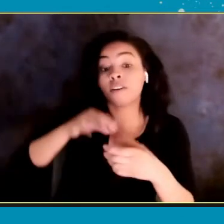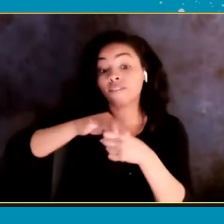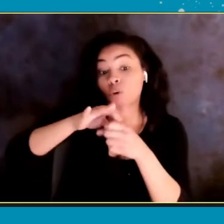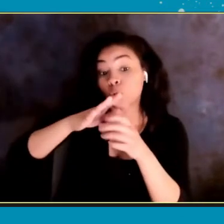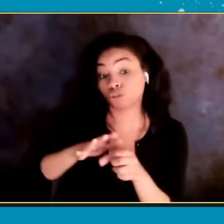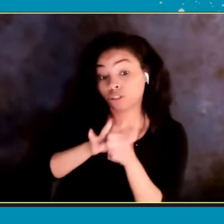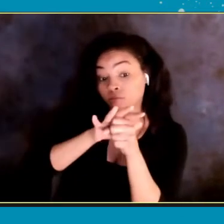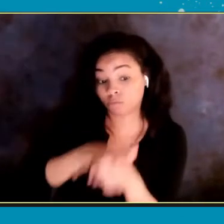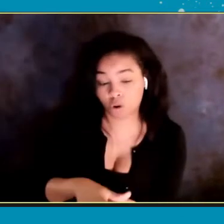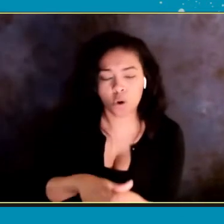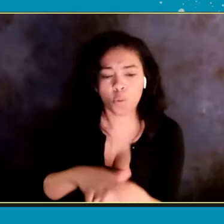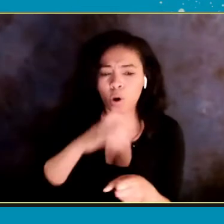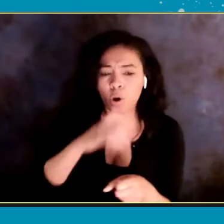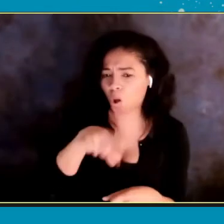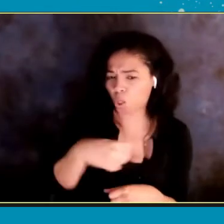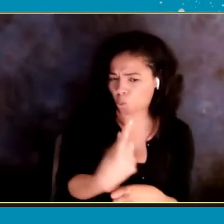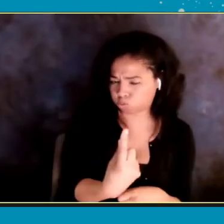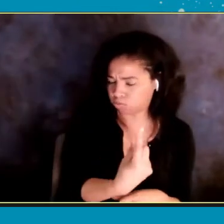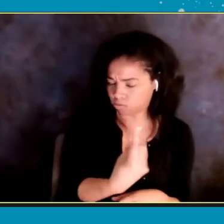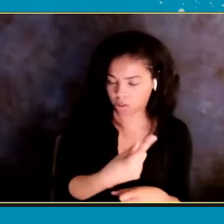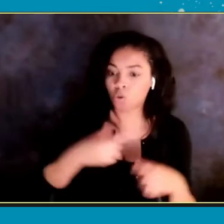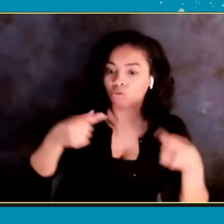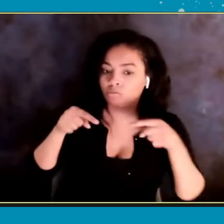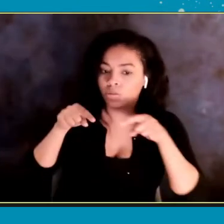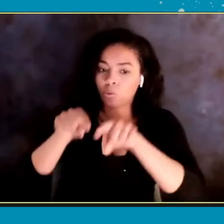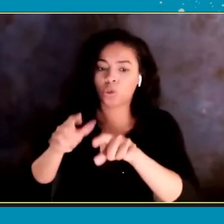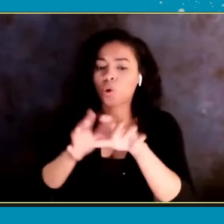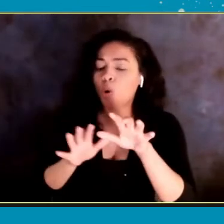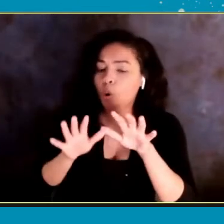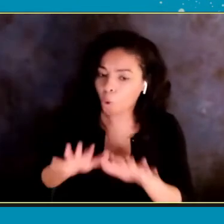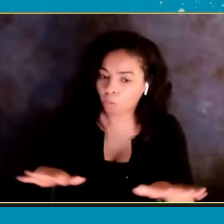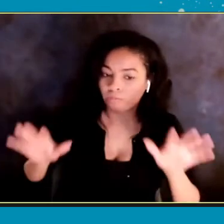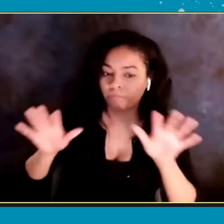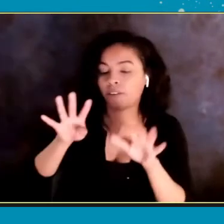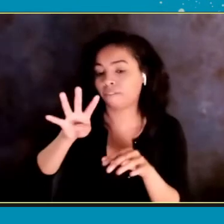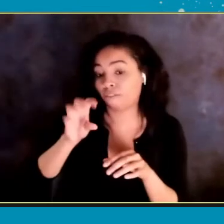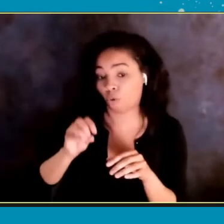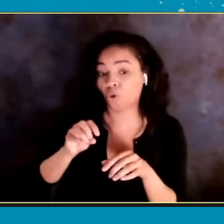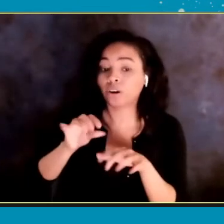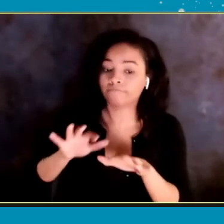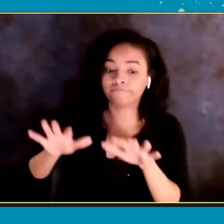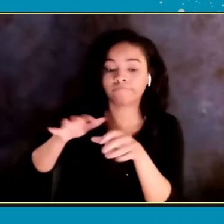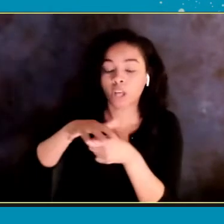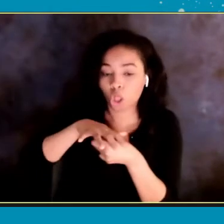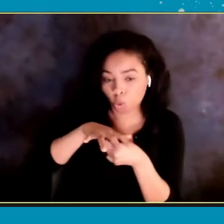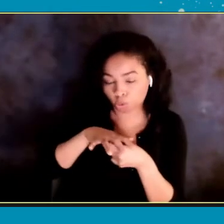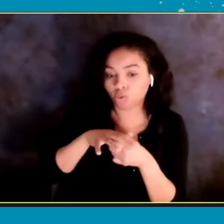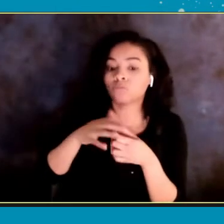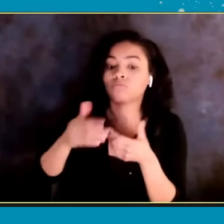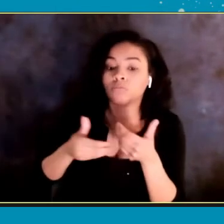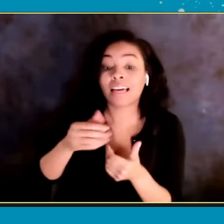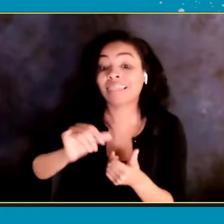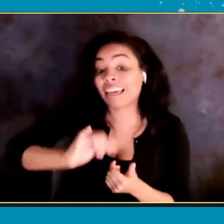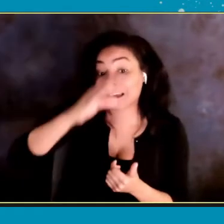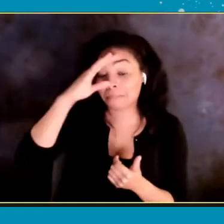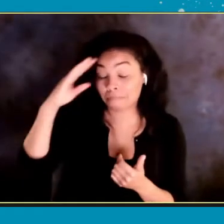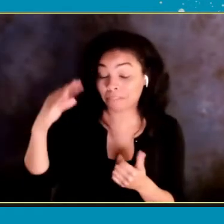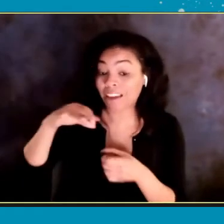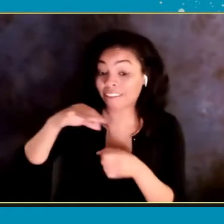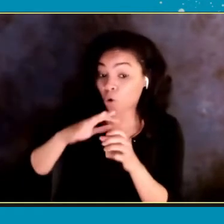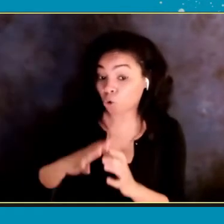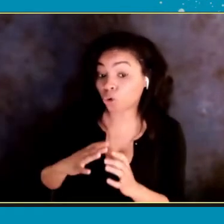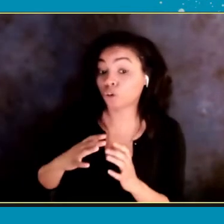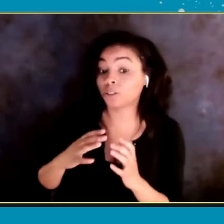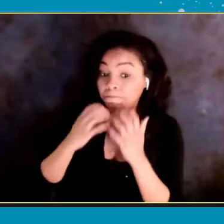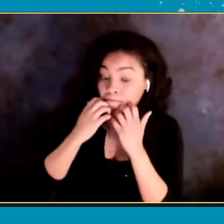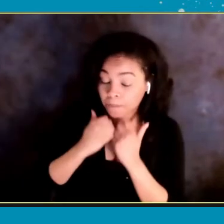in concert with a coalition of over 40 national and local progressive partners, like Black Voters Matters, like the Texas Civil Rights